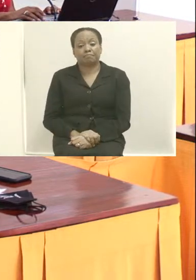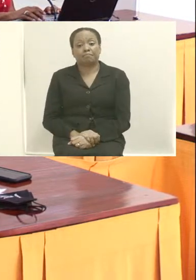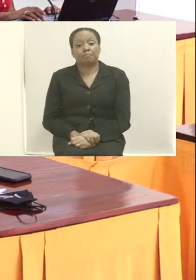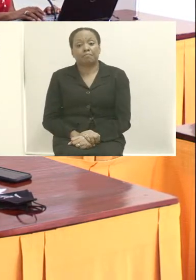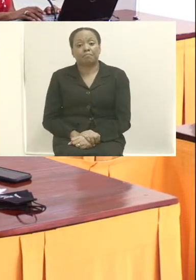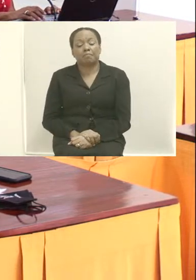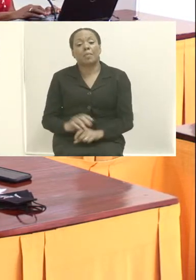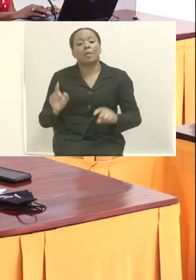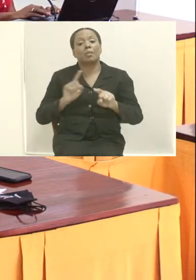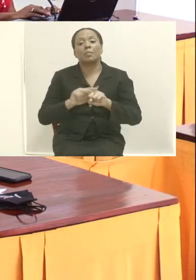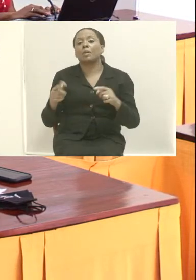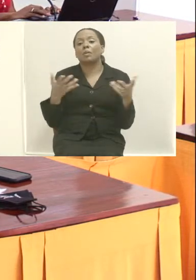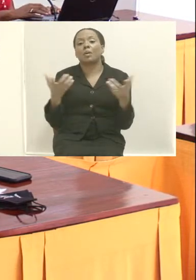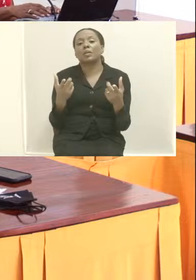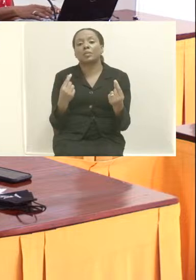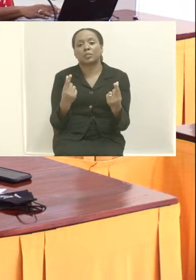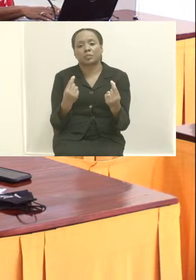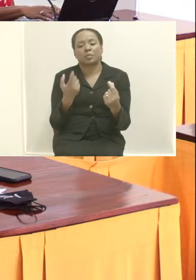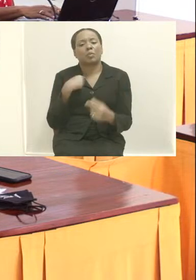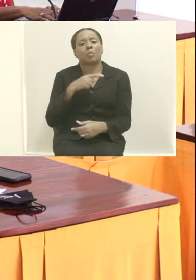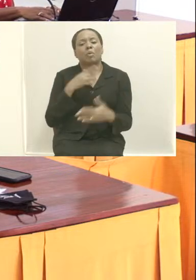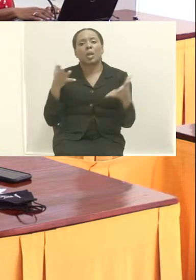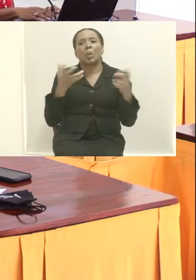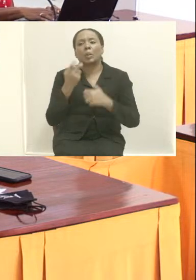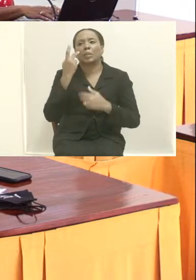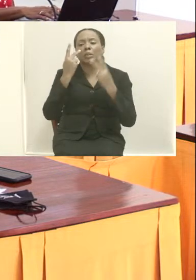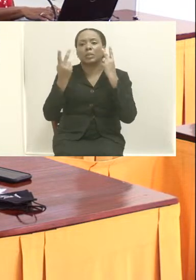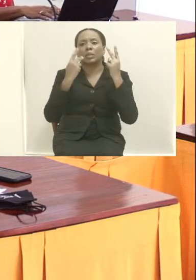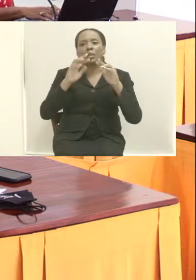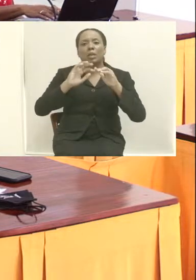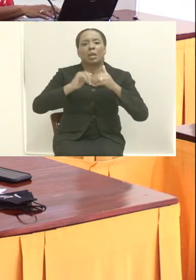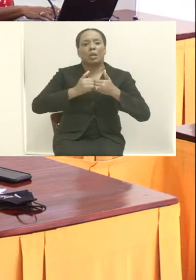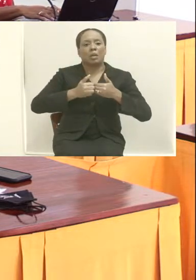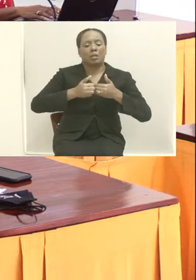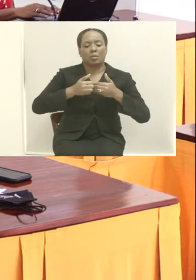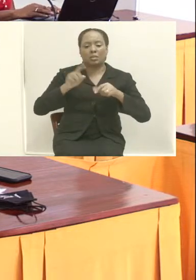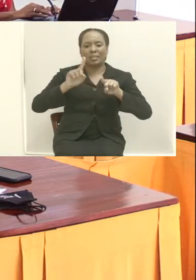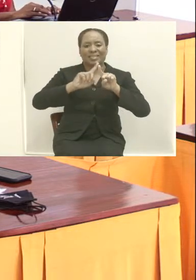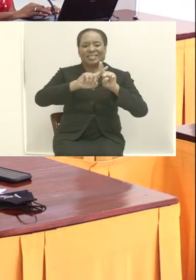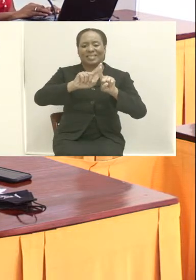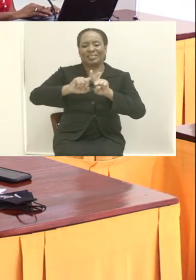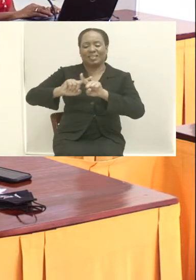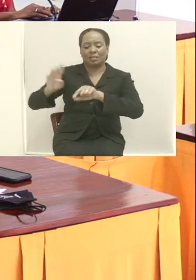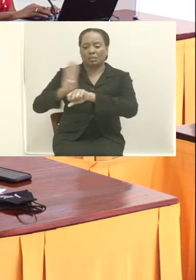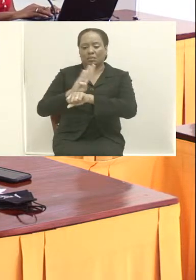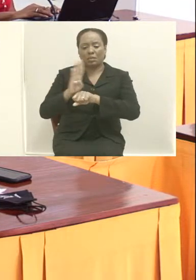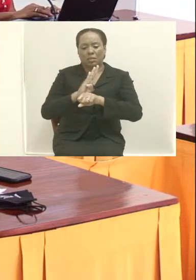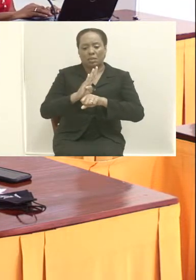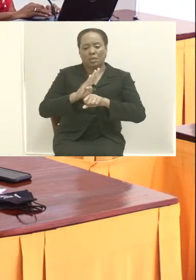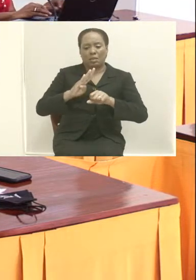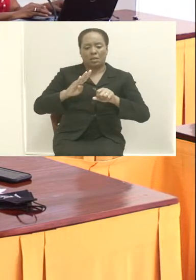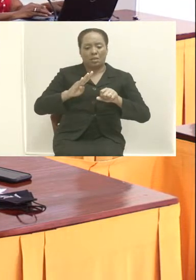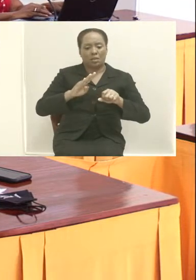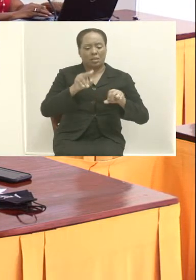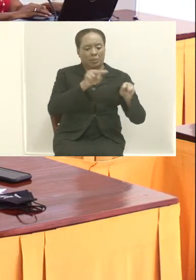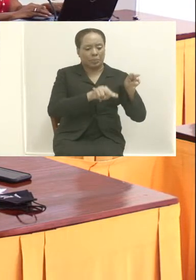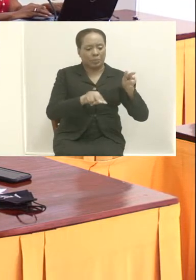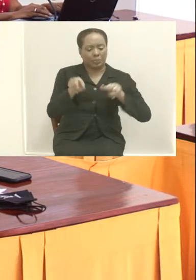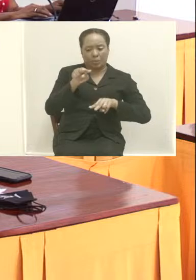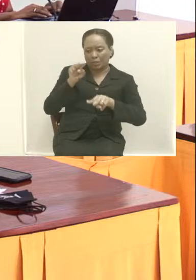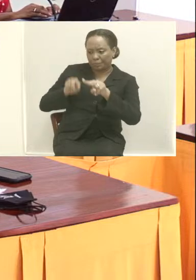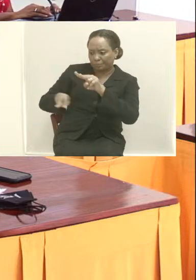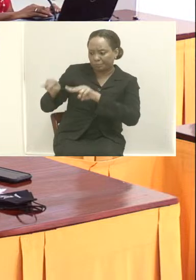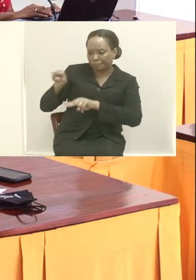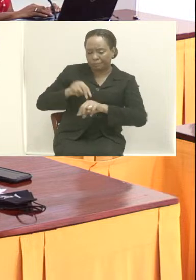facilitate and promote the capture of medium, small, micro enterprises, and to get an understanding, and this is